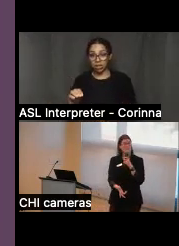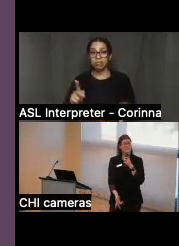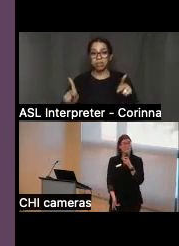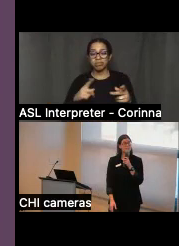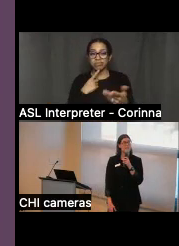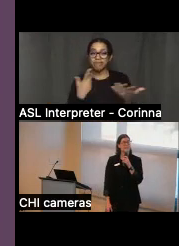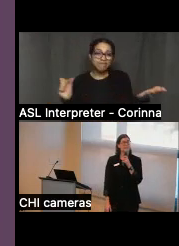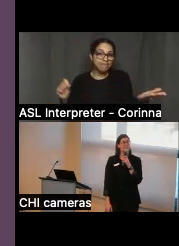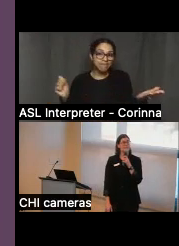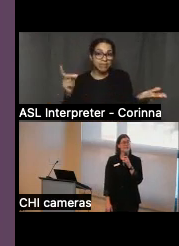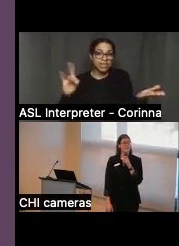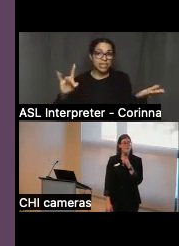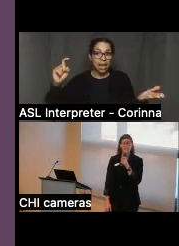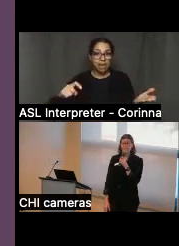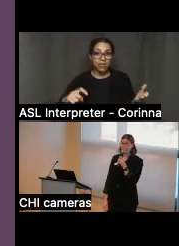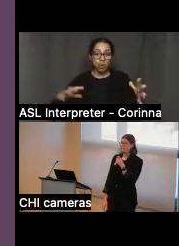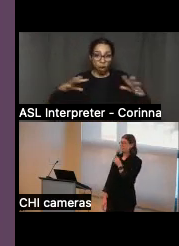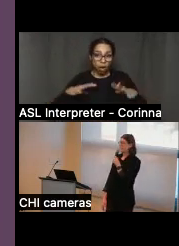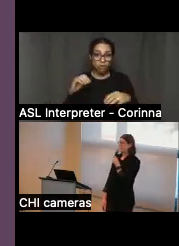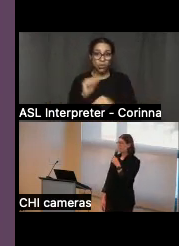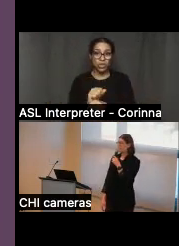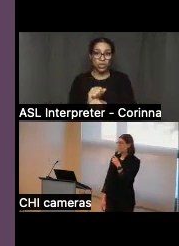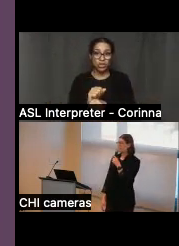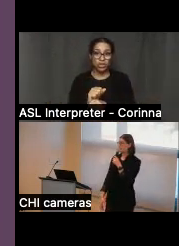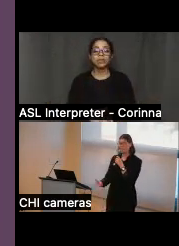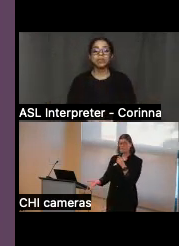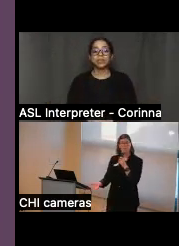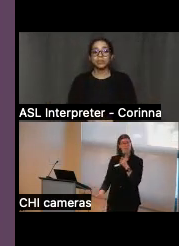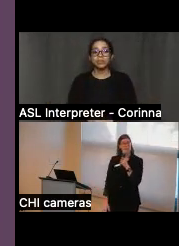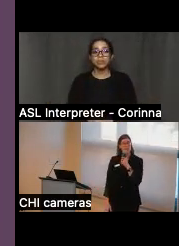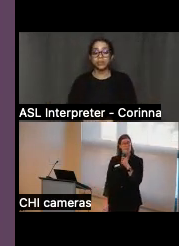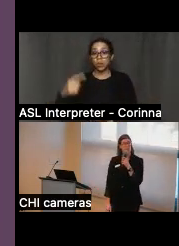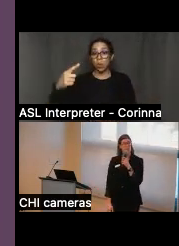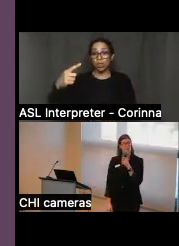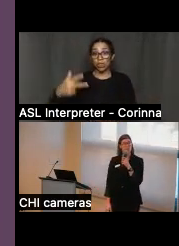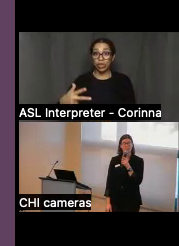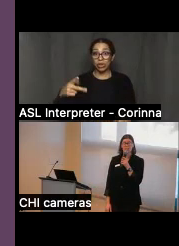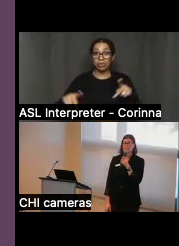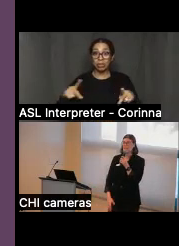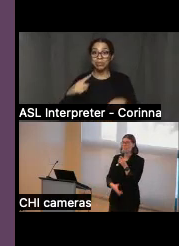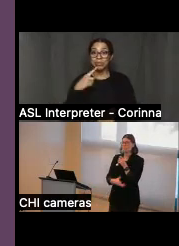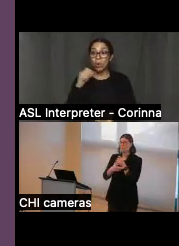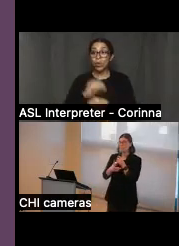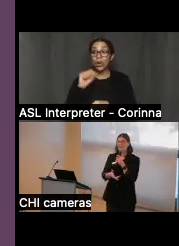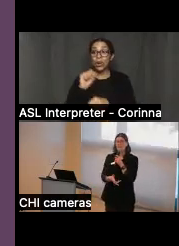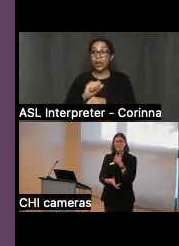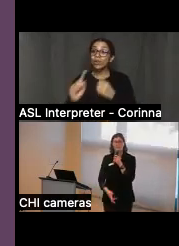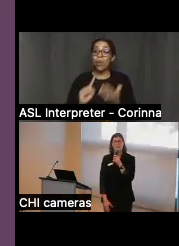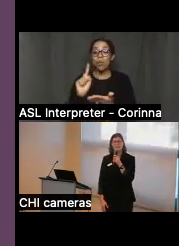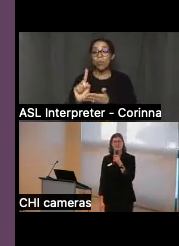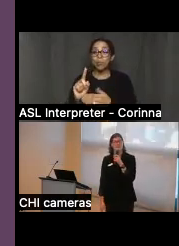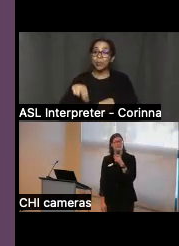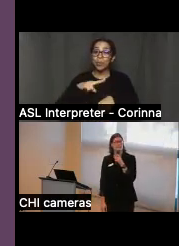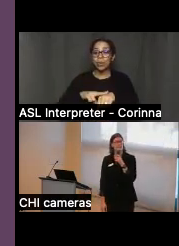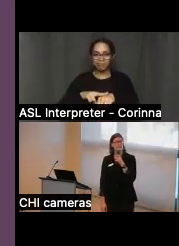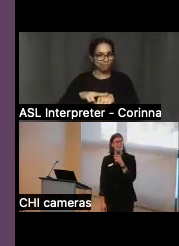time off of work, and another third of them saying that they had to take reduced hours at work. This represents tens of